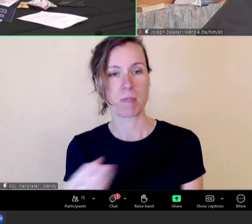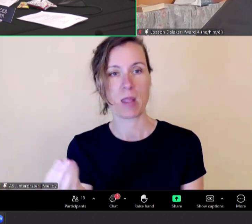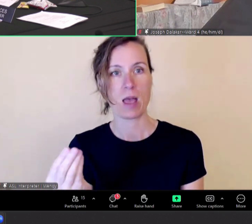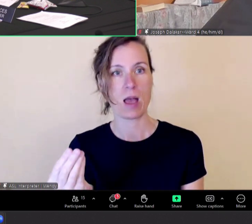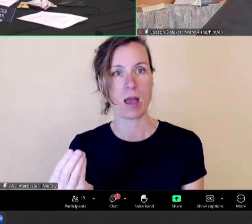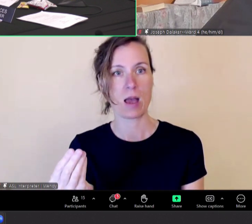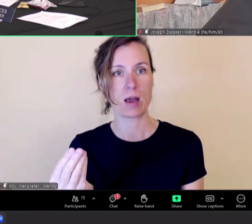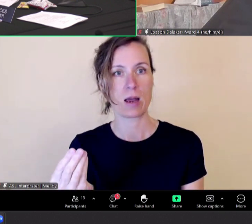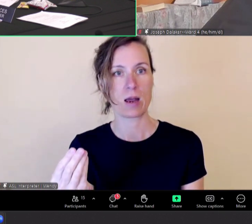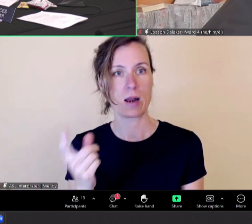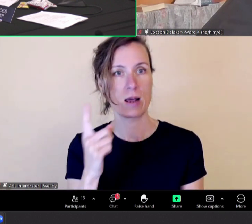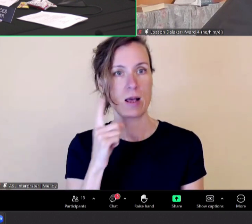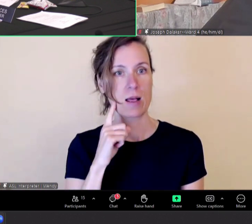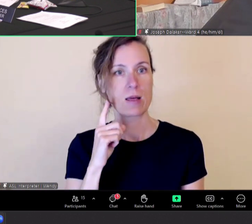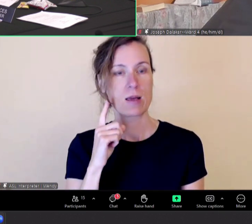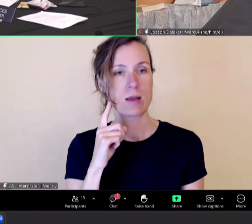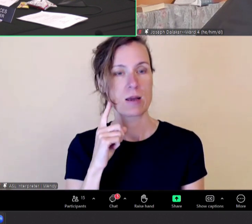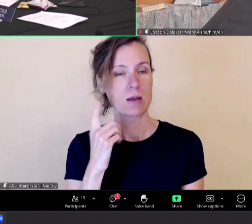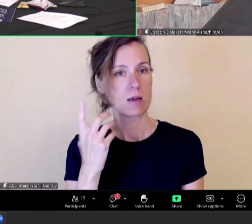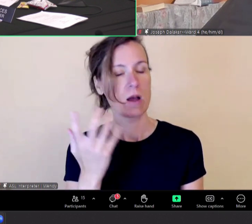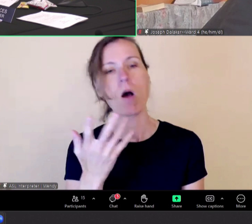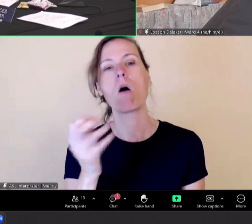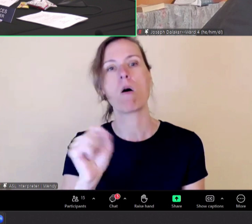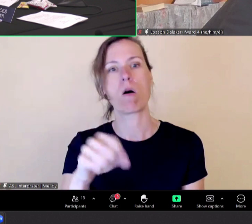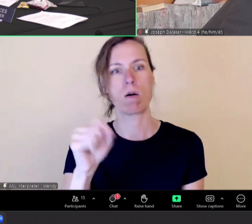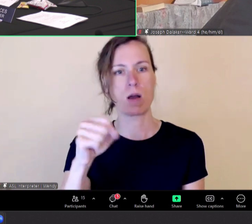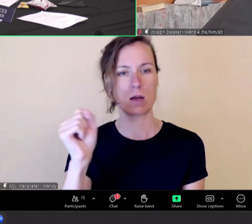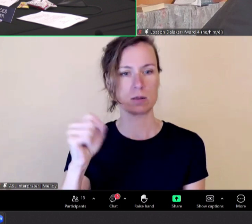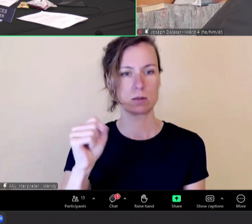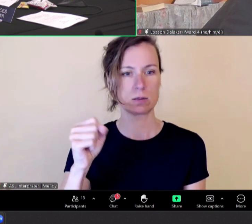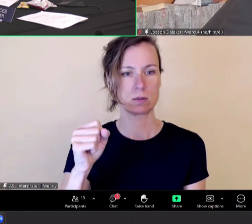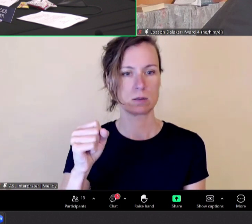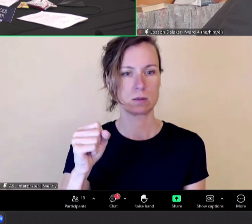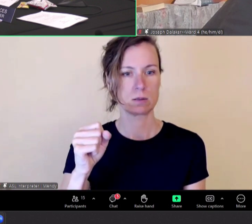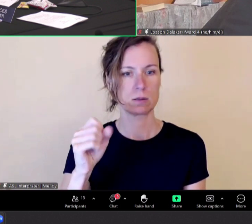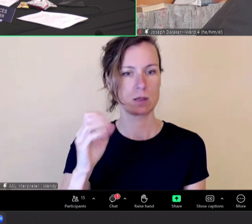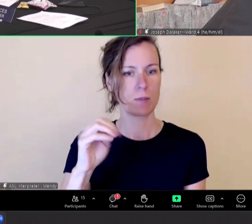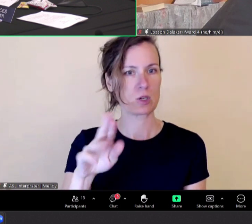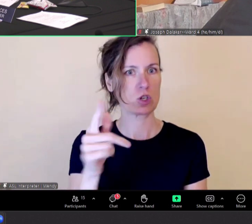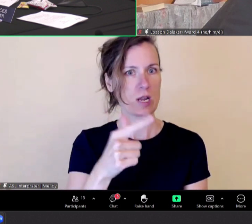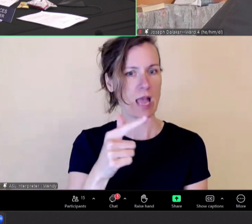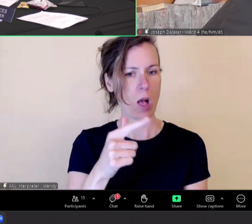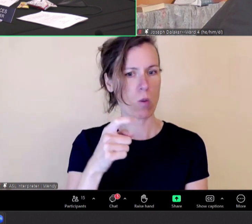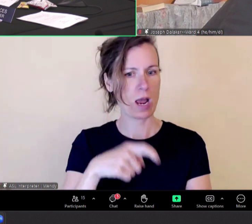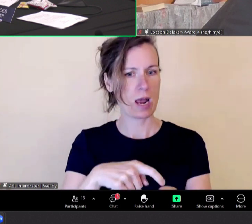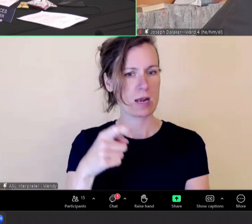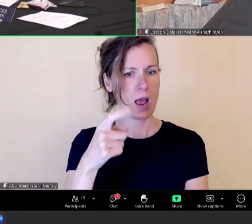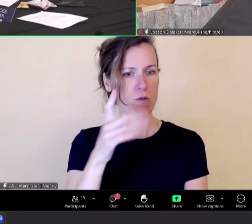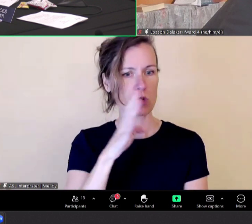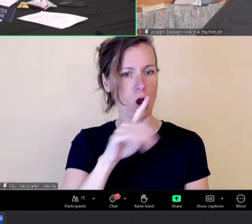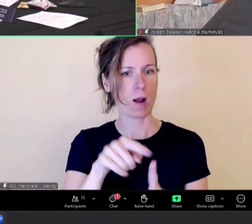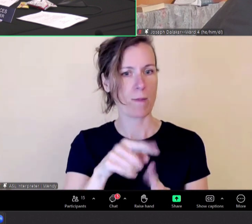Oh, yes. Well, should we let Mr. Galloway talk about the cameras? Because,